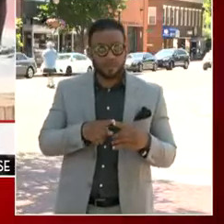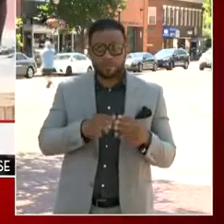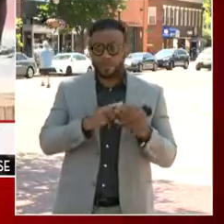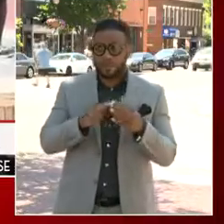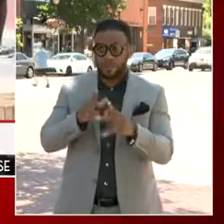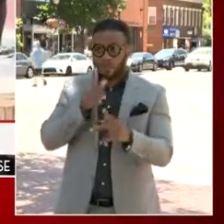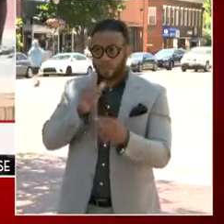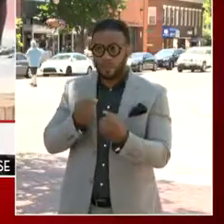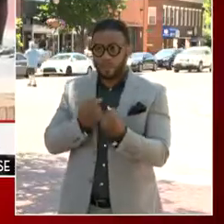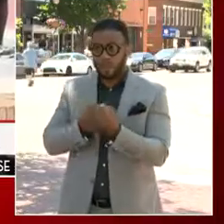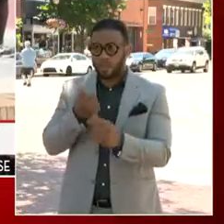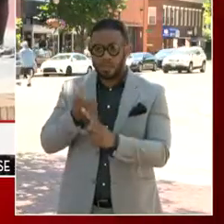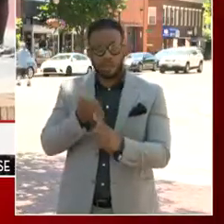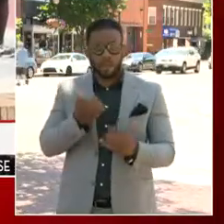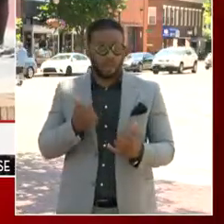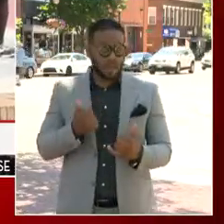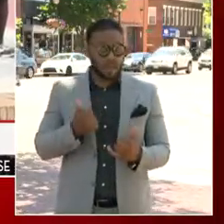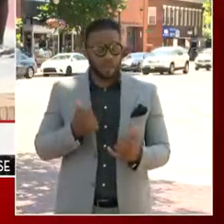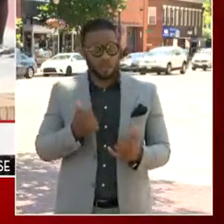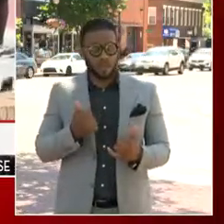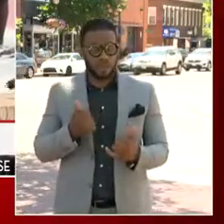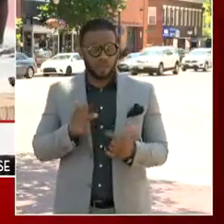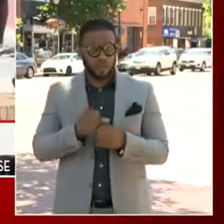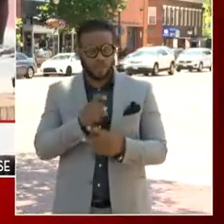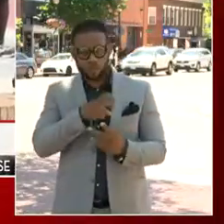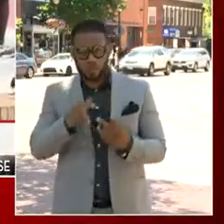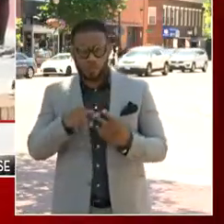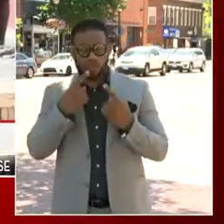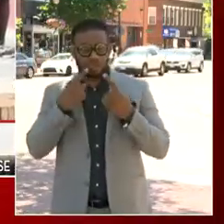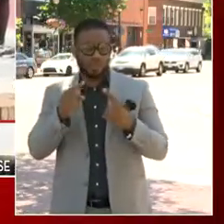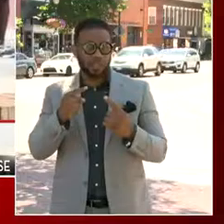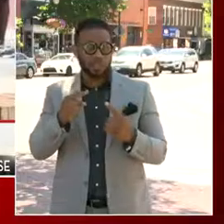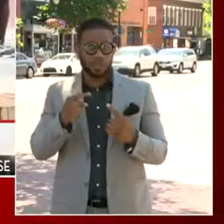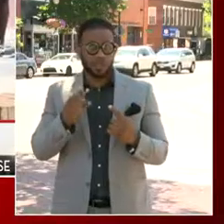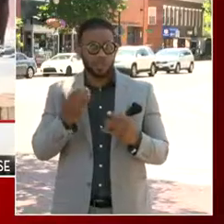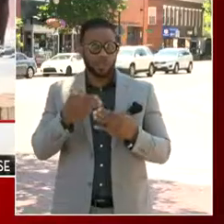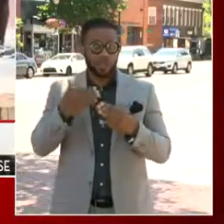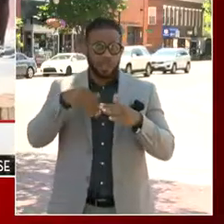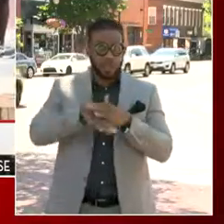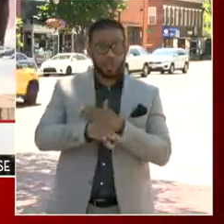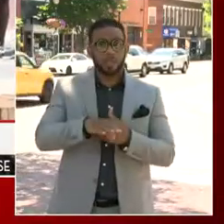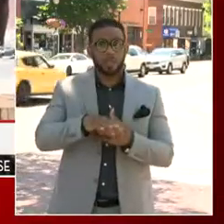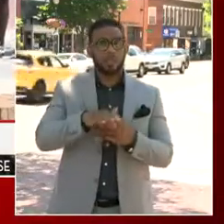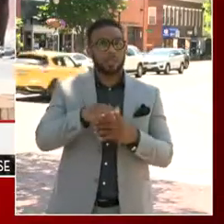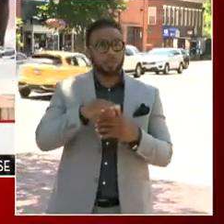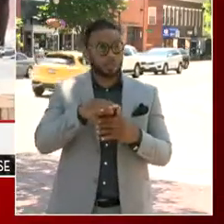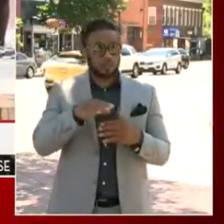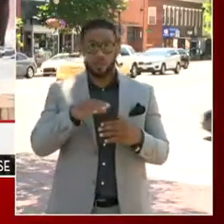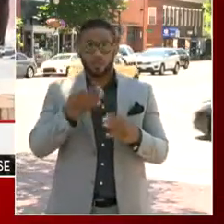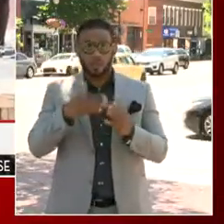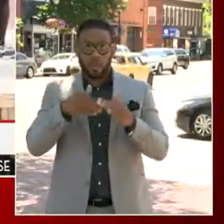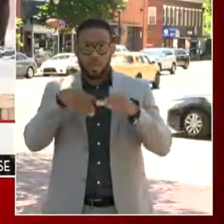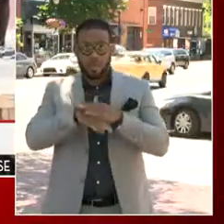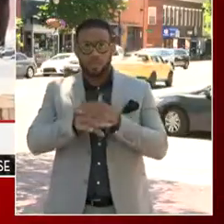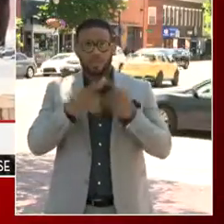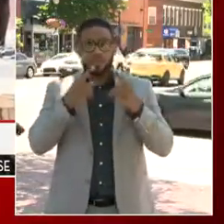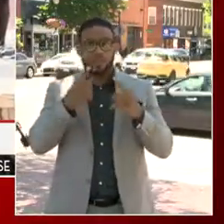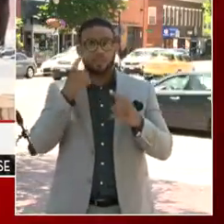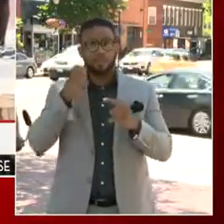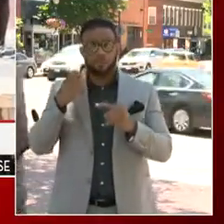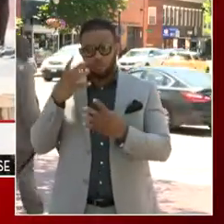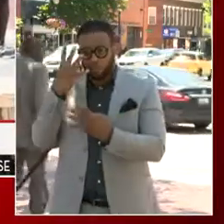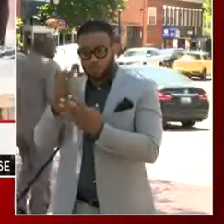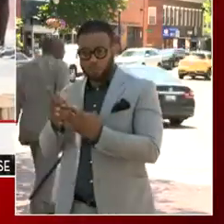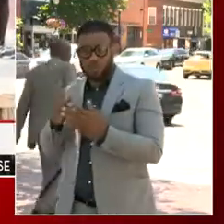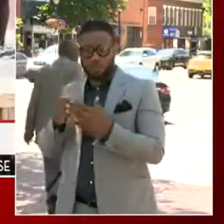that's applying themselves and trying to, make the transition successful, reentry transition successful. Well, that is